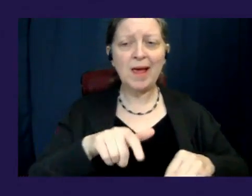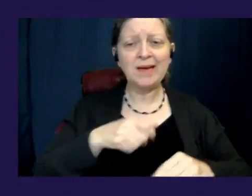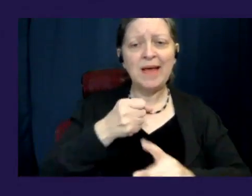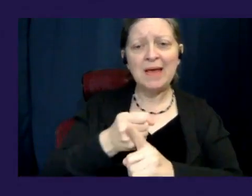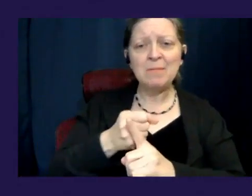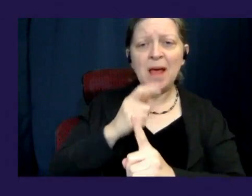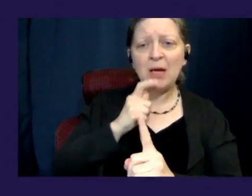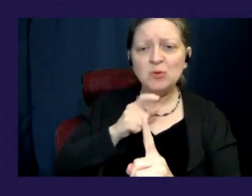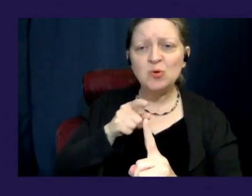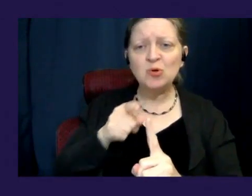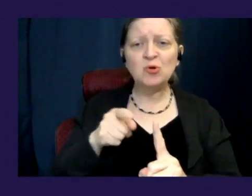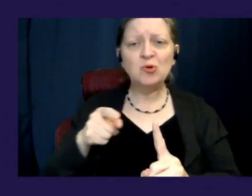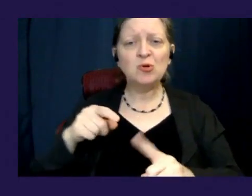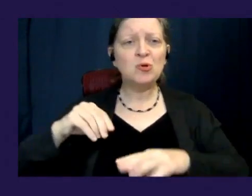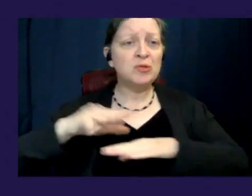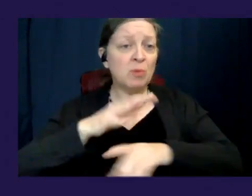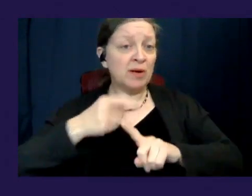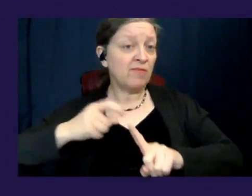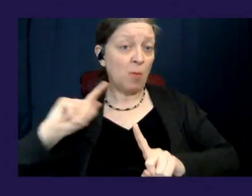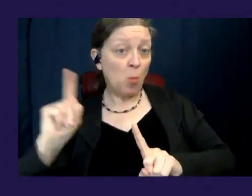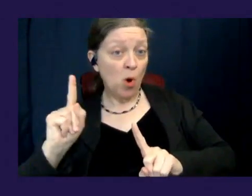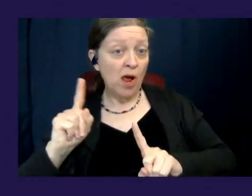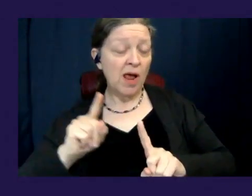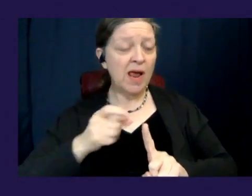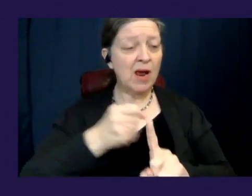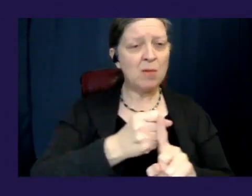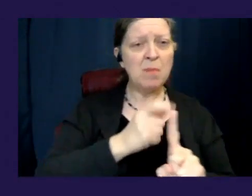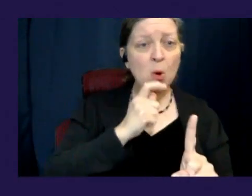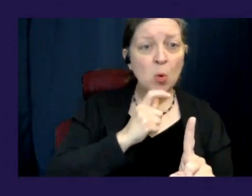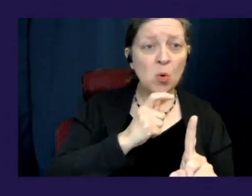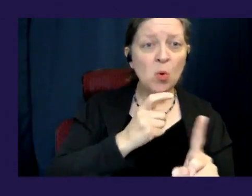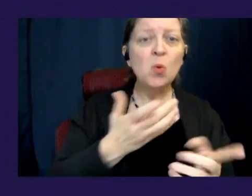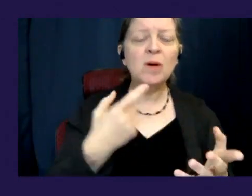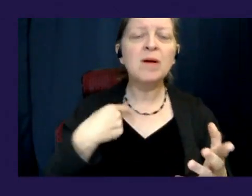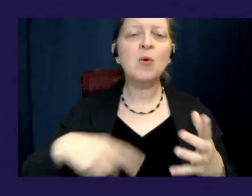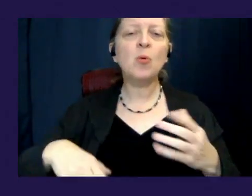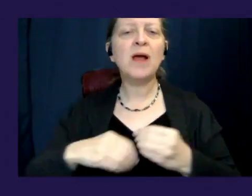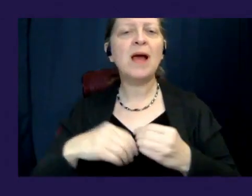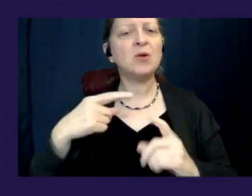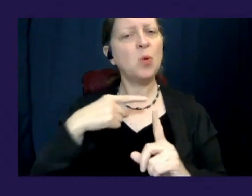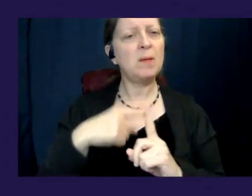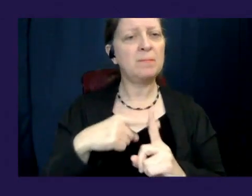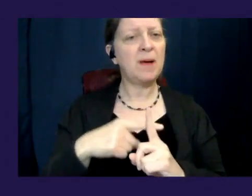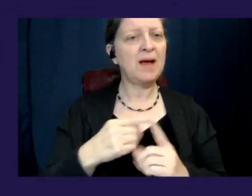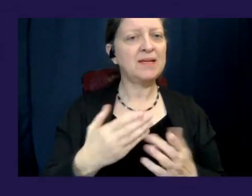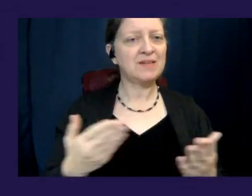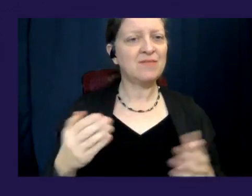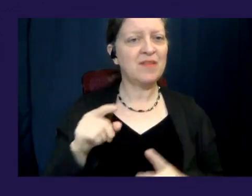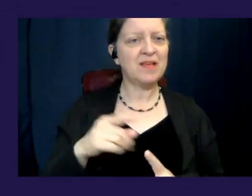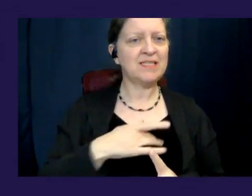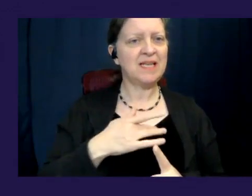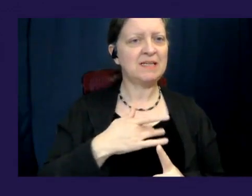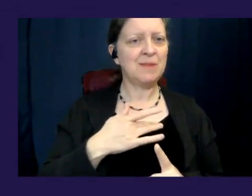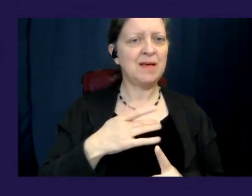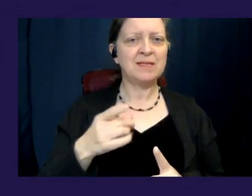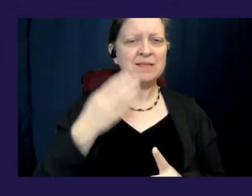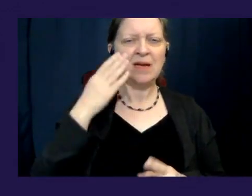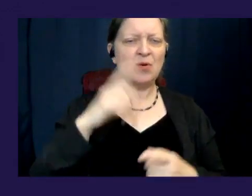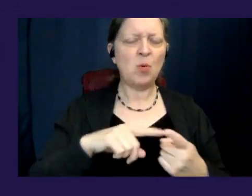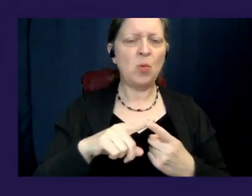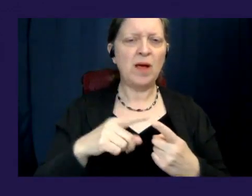spreading from, plays into it. We added a positive sentiment. Gosh, I don't even know when, but I think we've only used